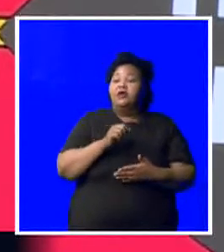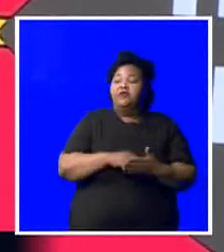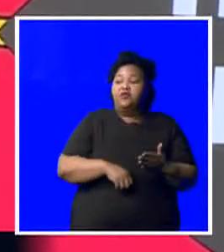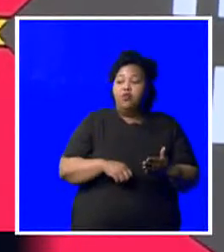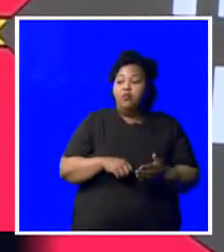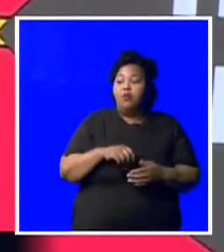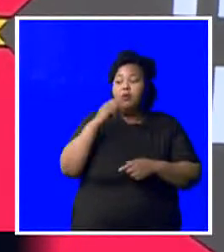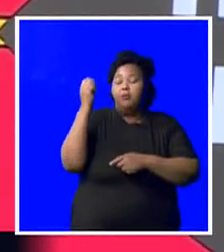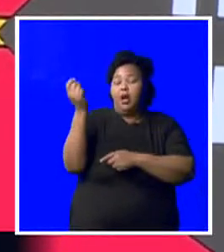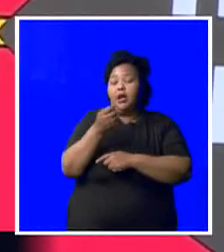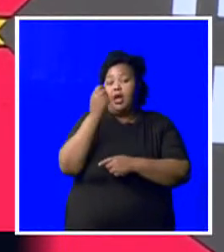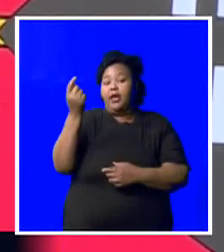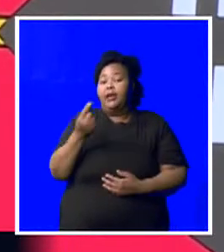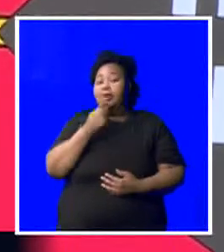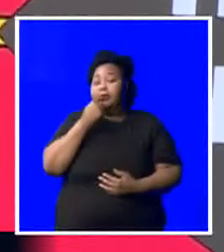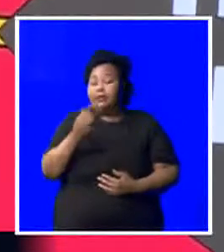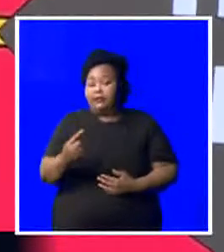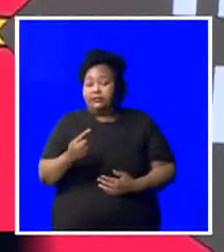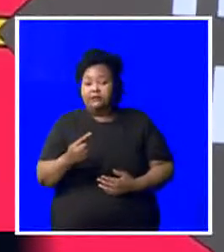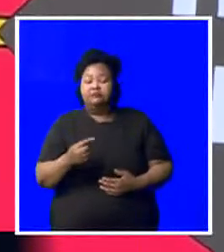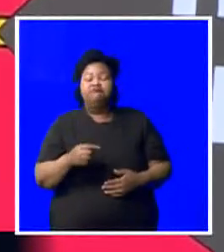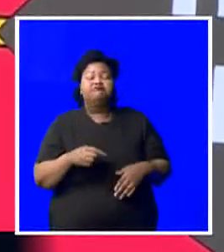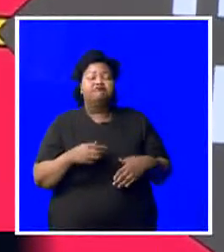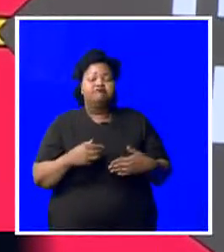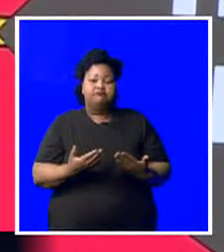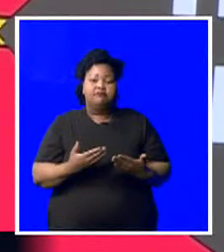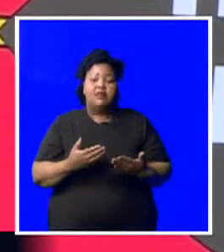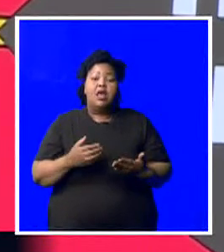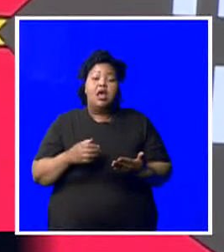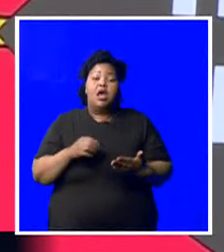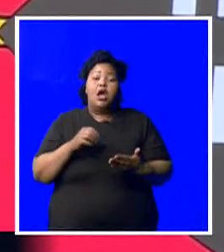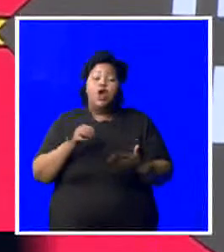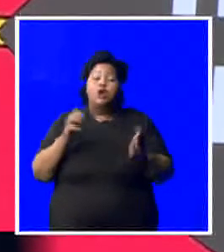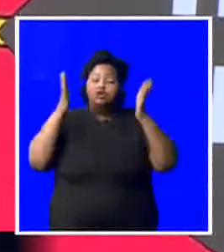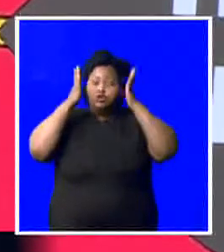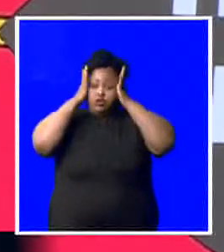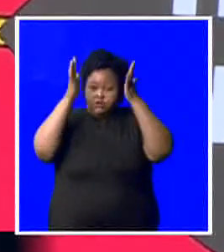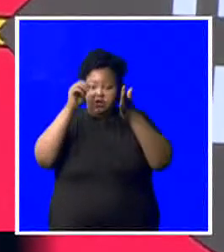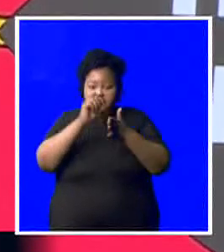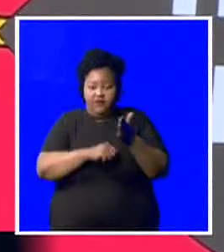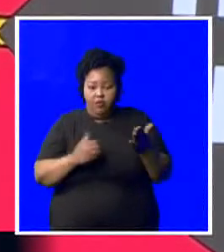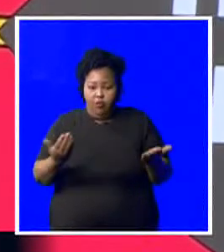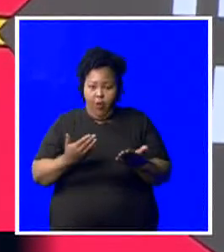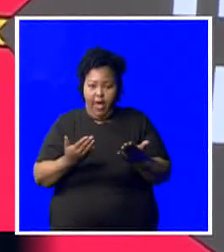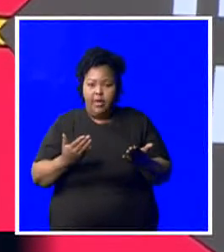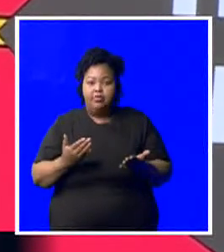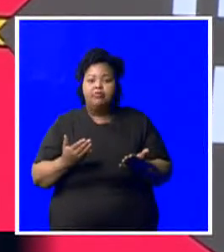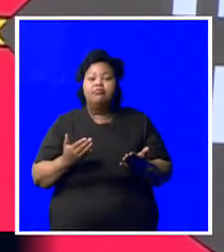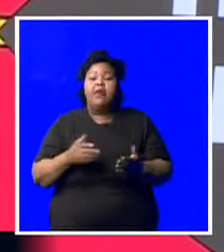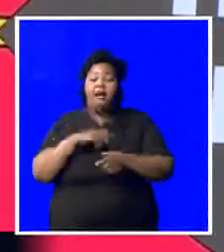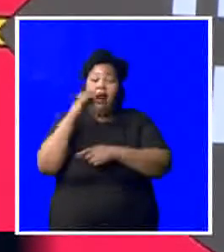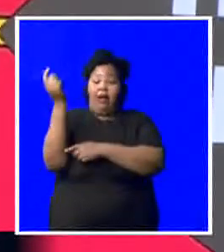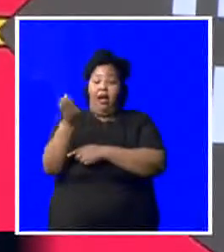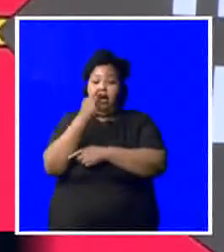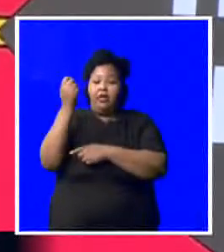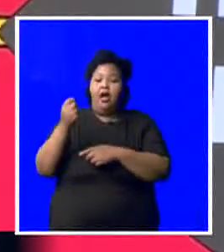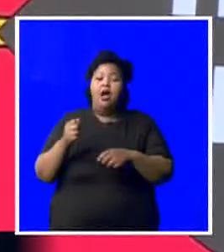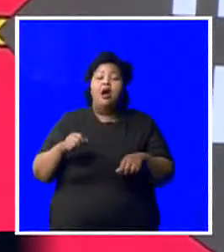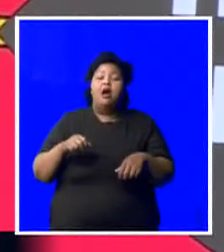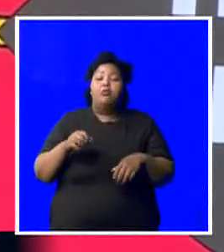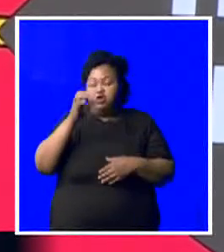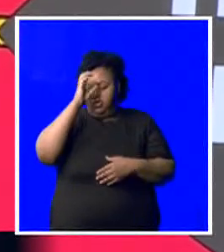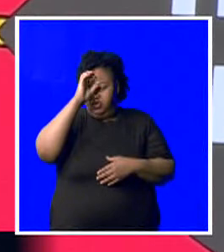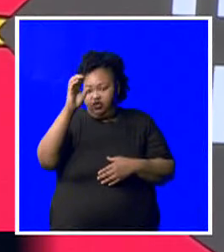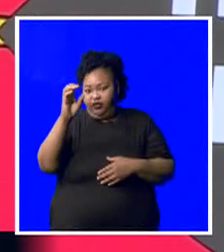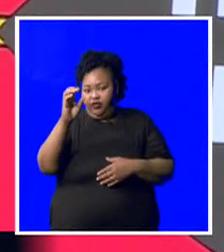liboshelwe kubobabe tikhulu le esiveni kusho labantu ukuthi sicela kuya embili kanjani